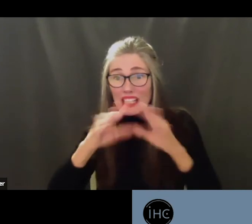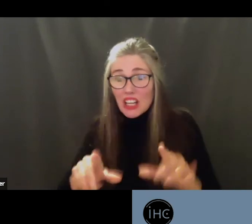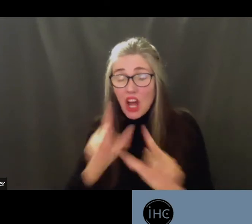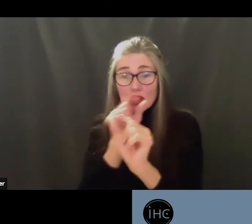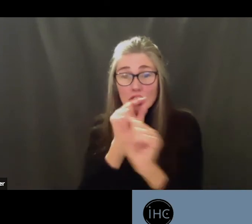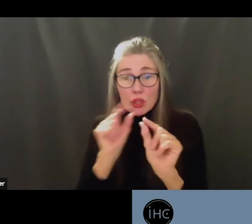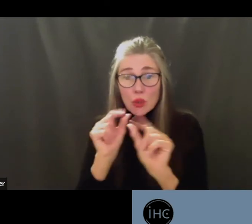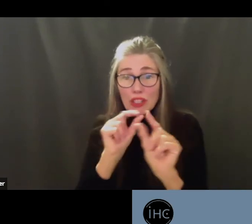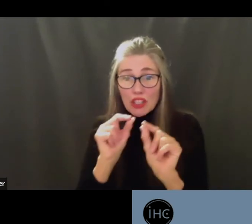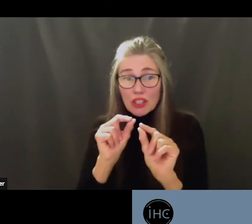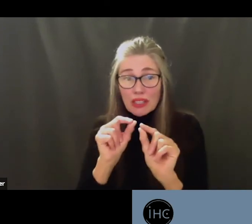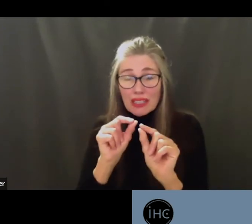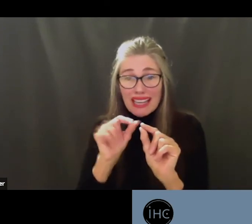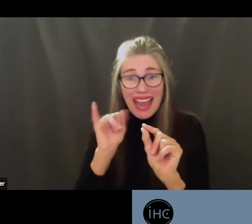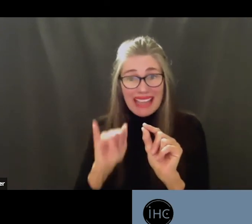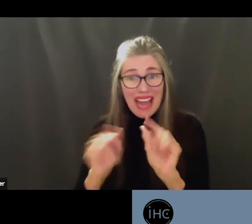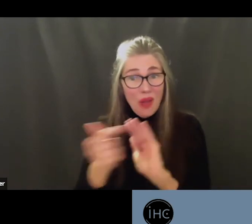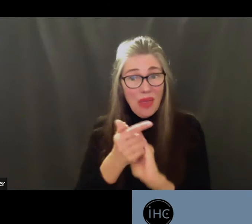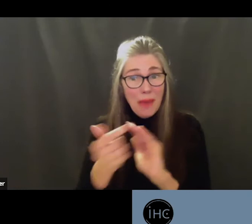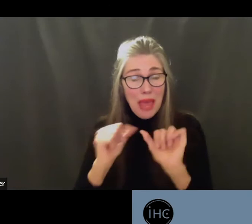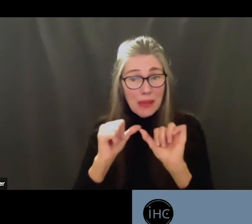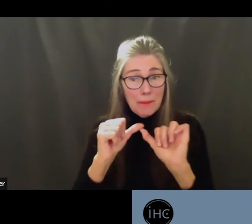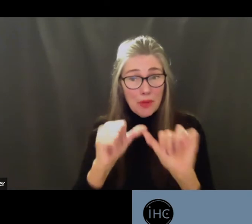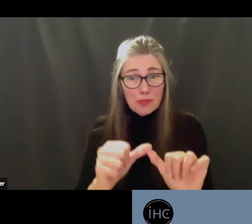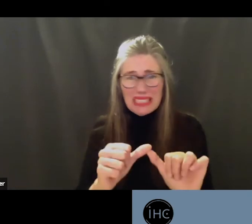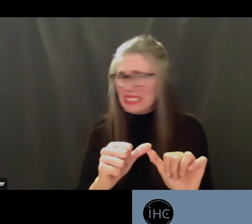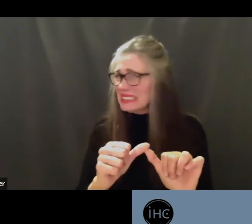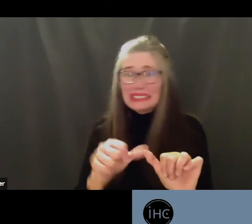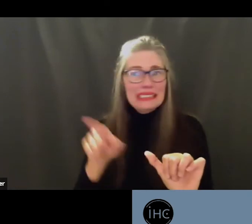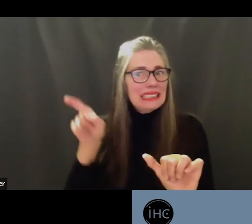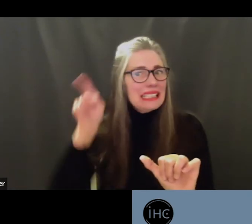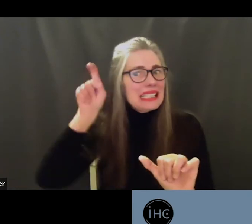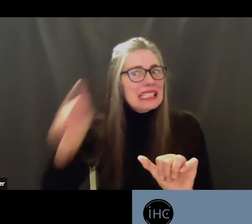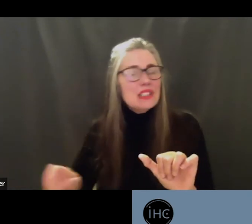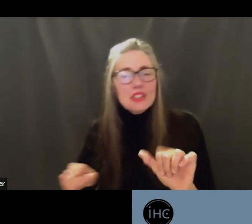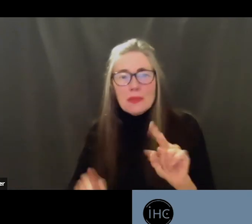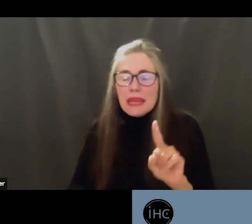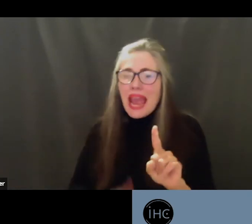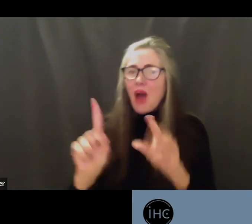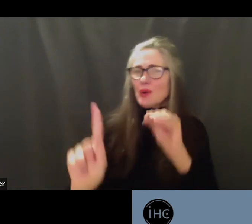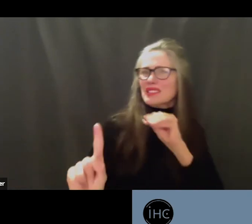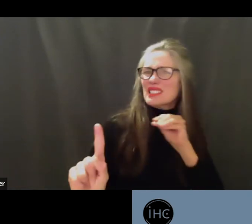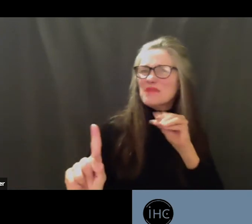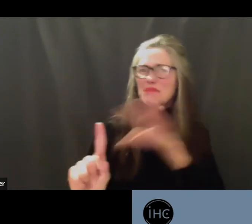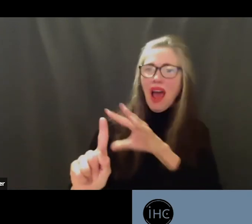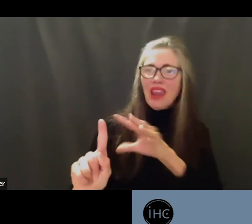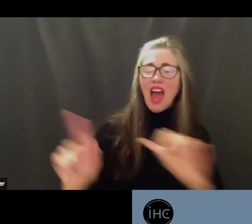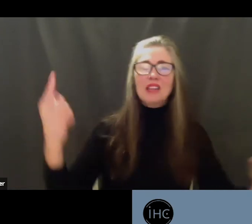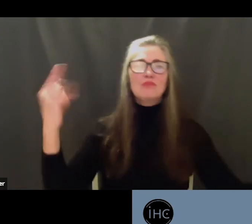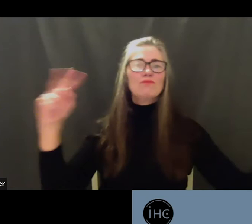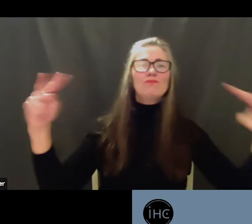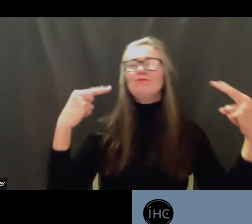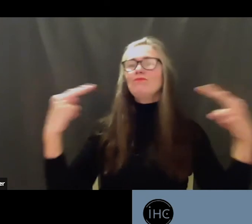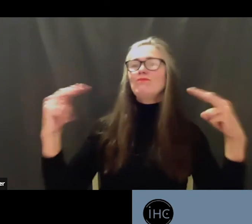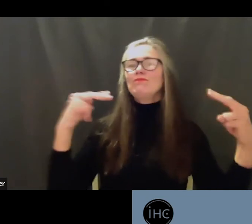now the ban has been made permanent. But he has to be in the spotlight, and he also has a